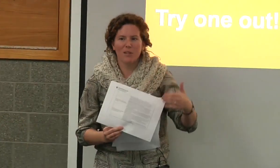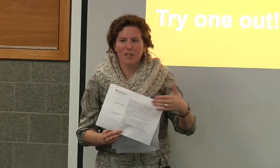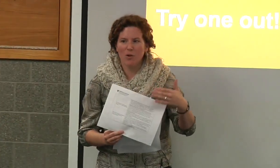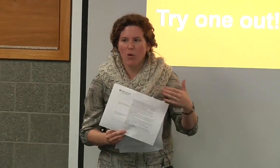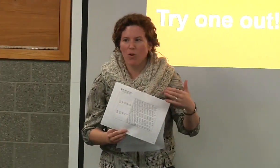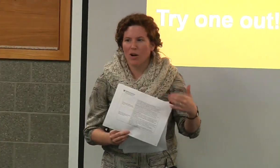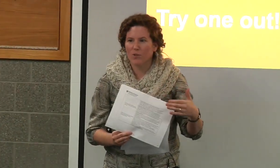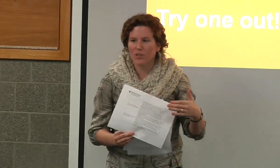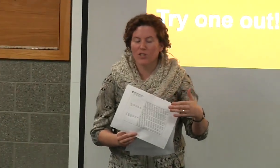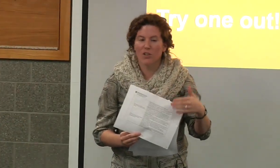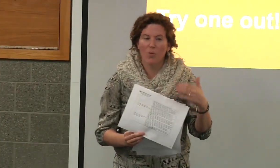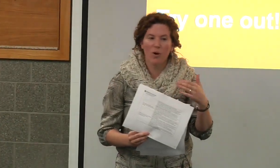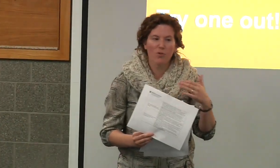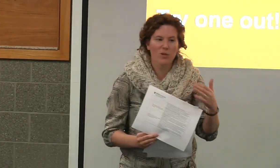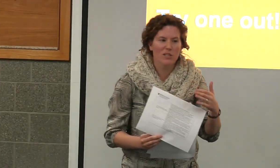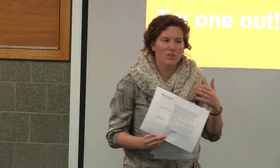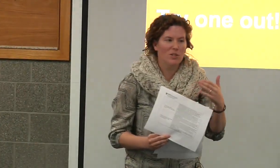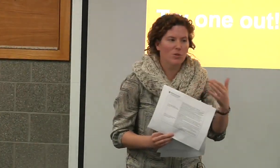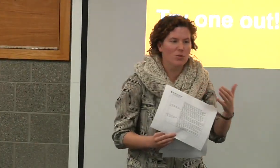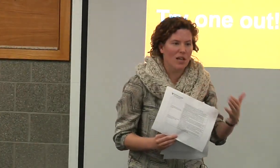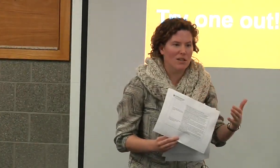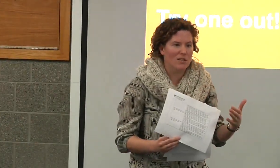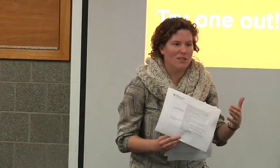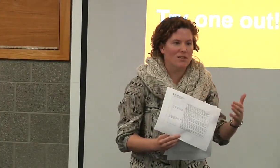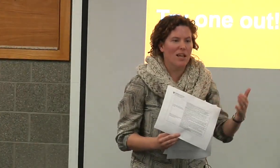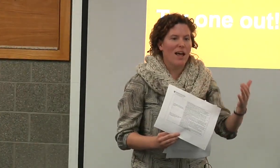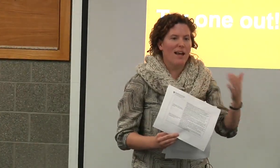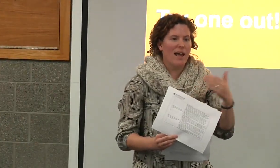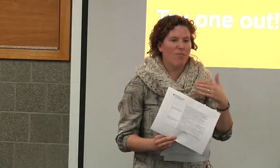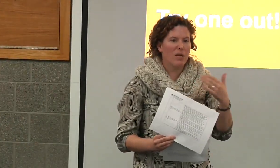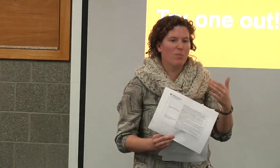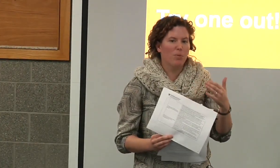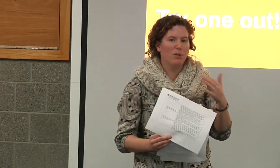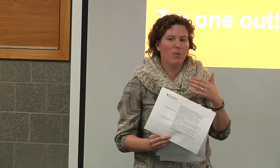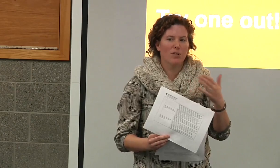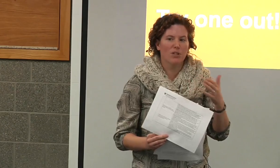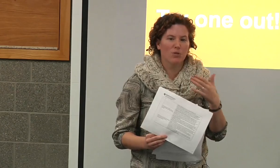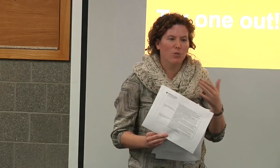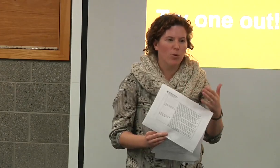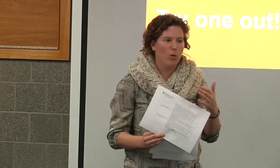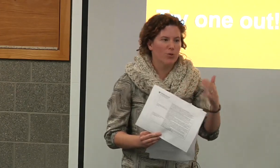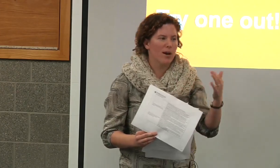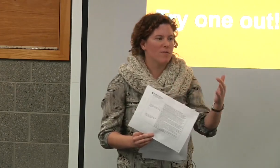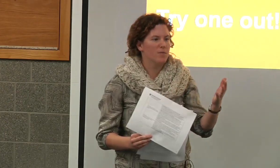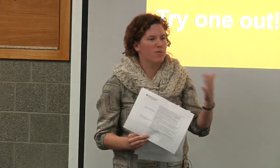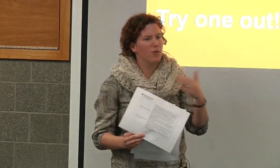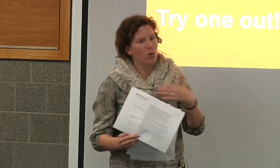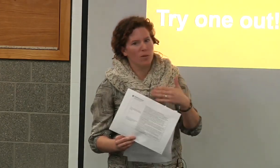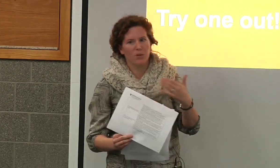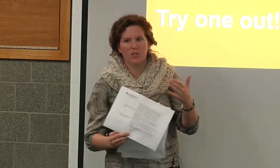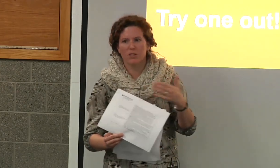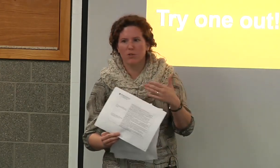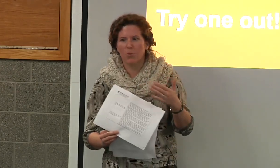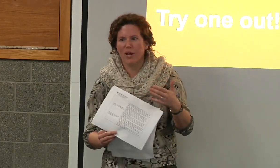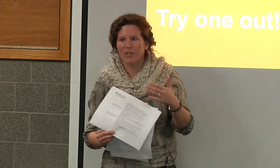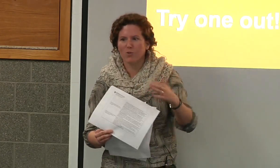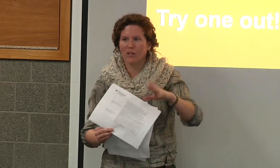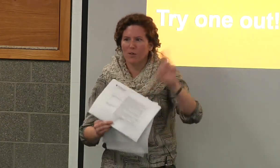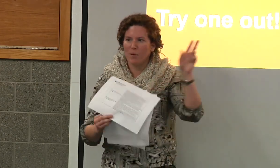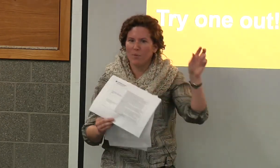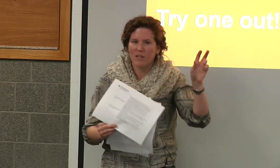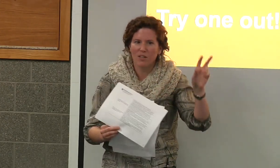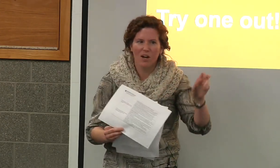student from dominating the whole conversation? And one of the reasons to use cases and have people play particular roles or have them vote in